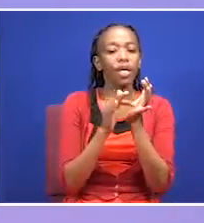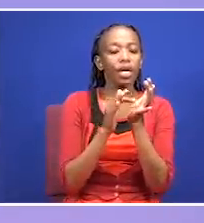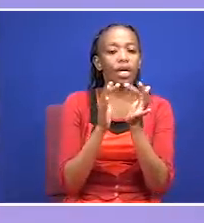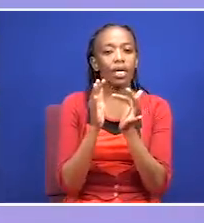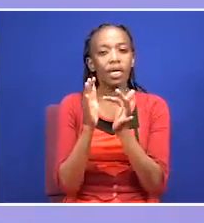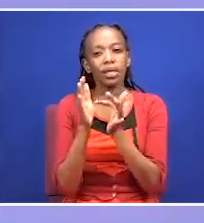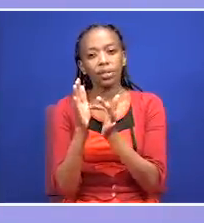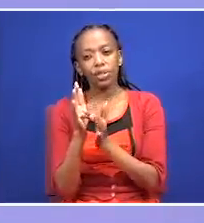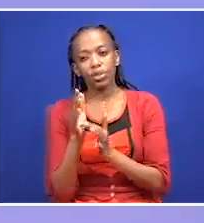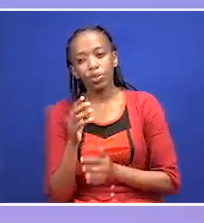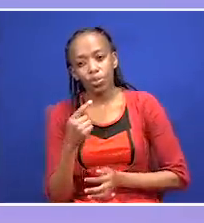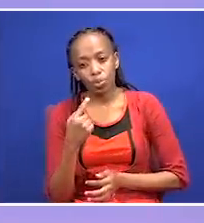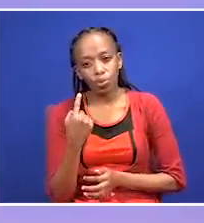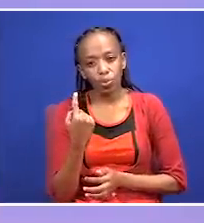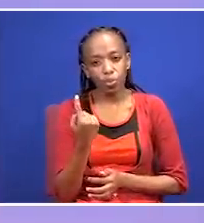yes